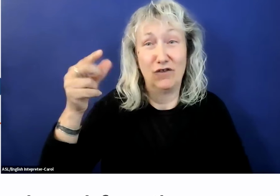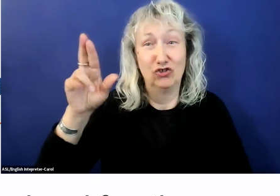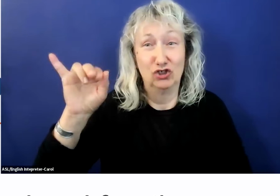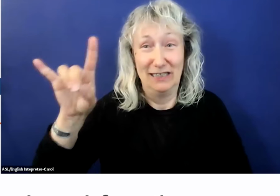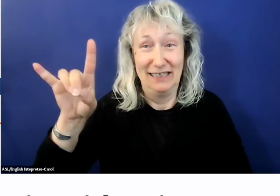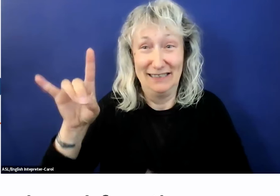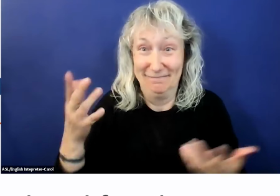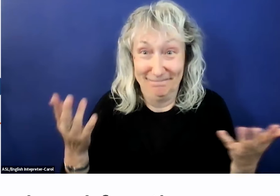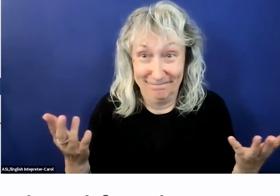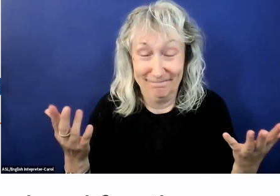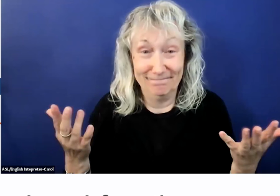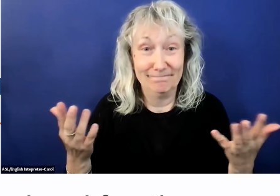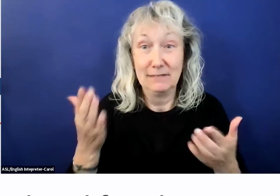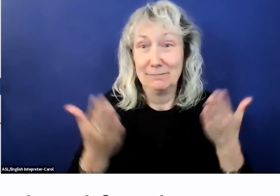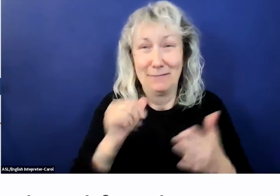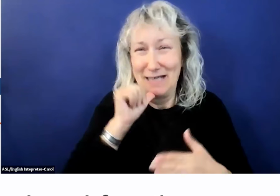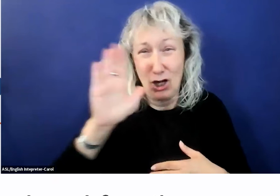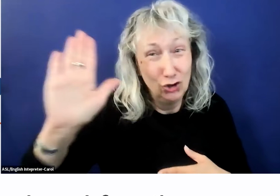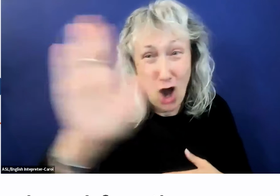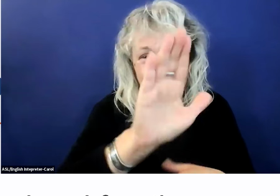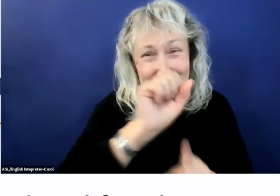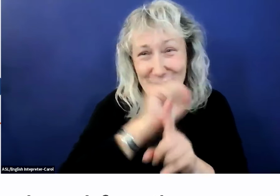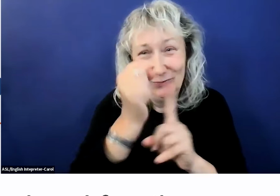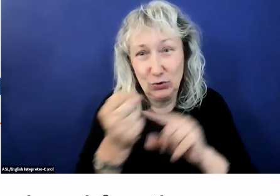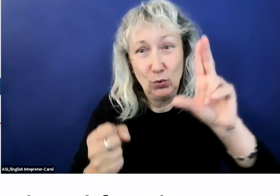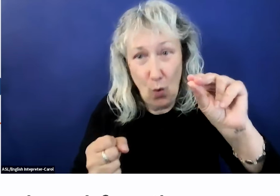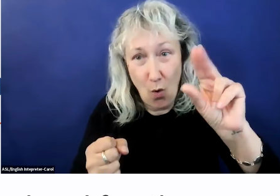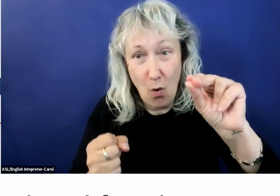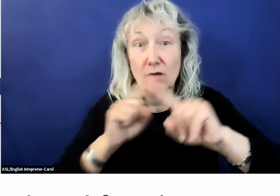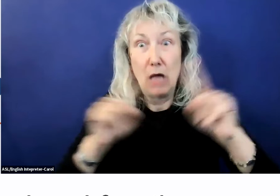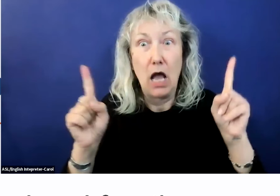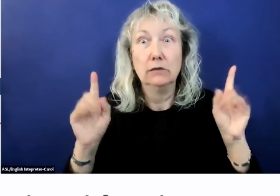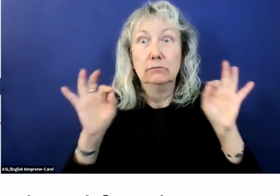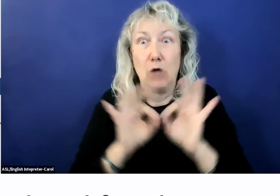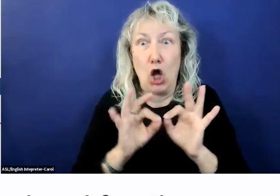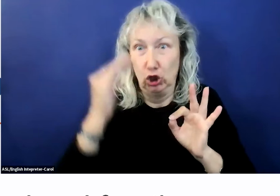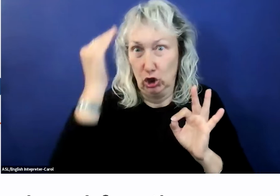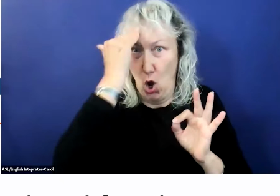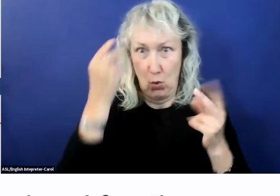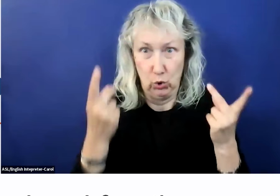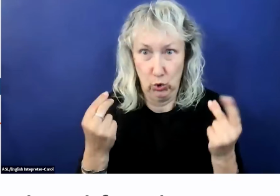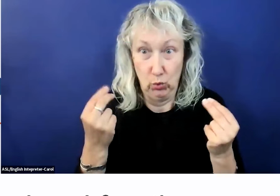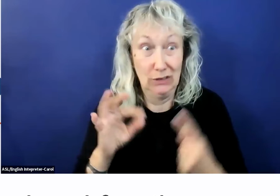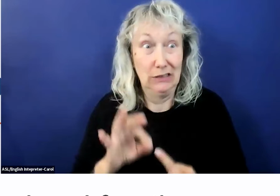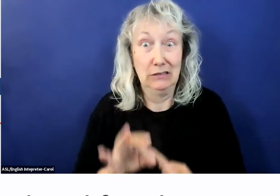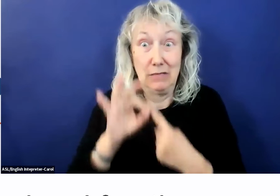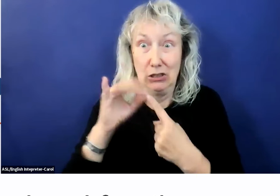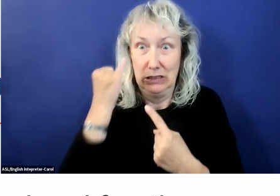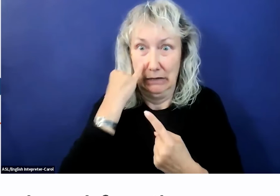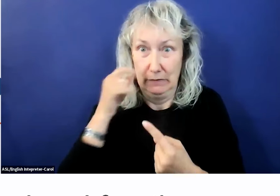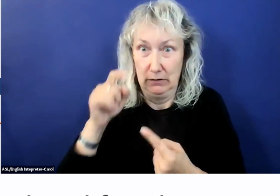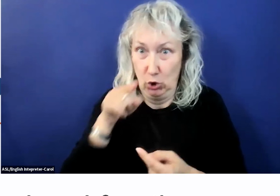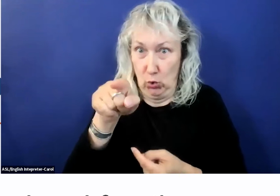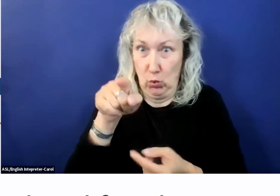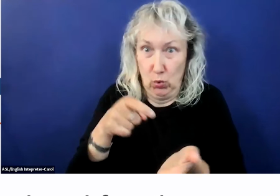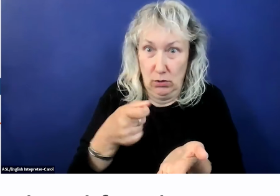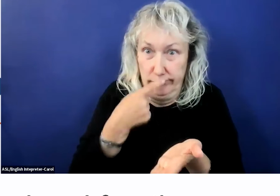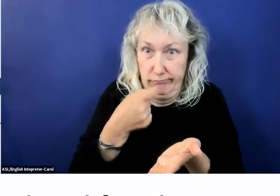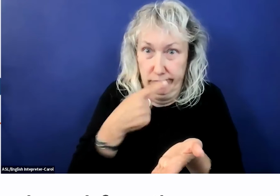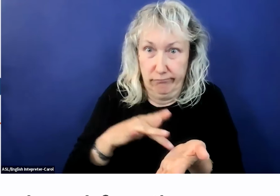reasons that you should keep preparedness, especially for the medications that you need, at the forefront of your thoughts and